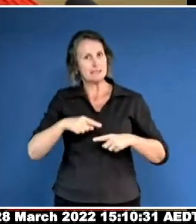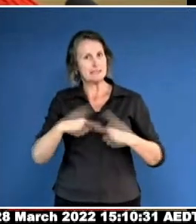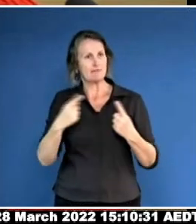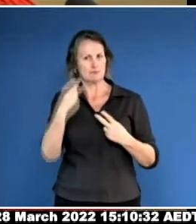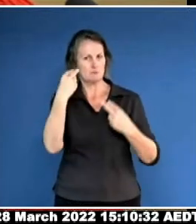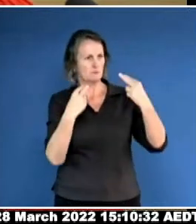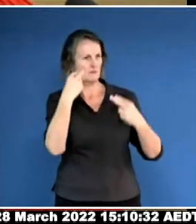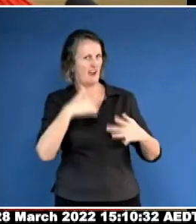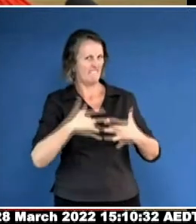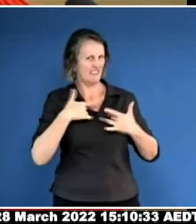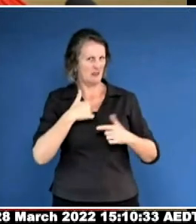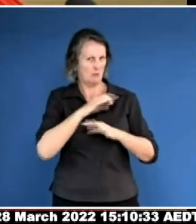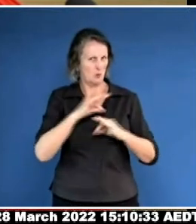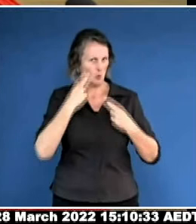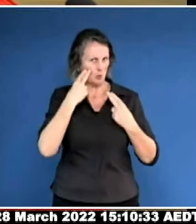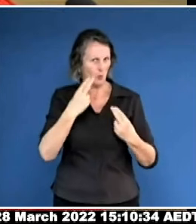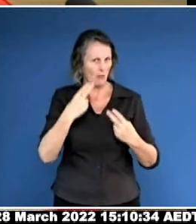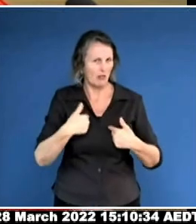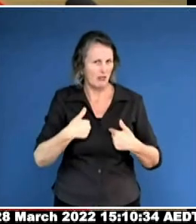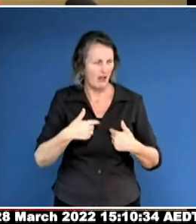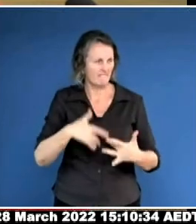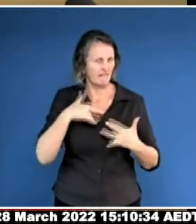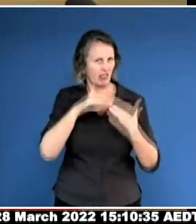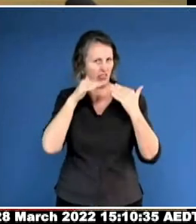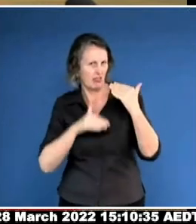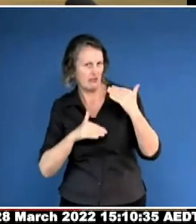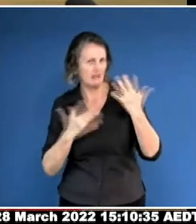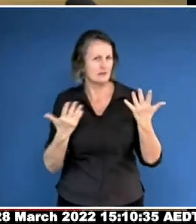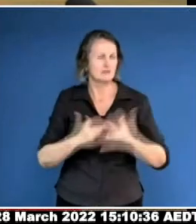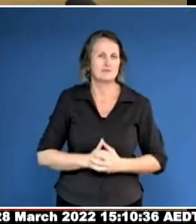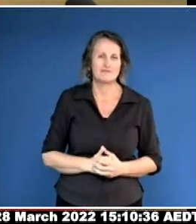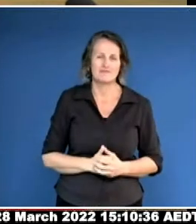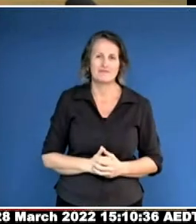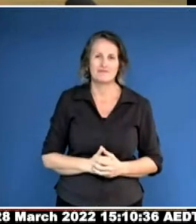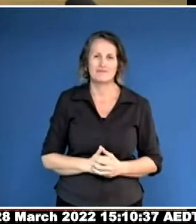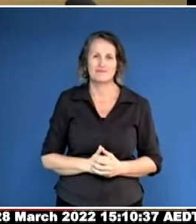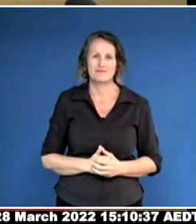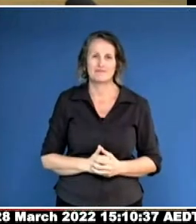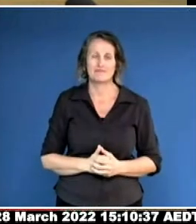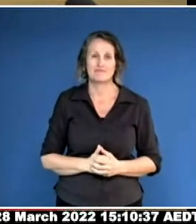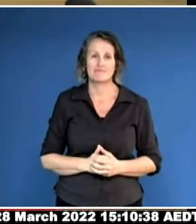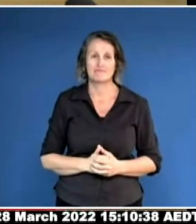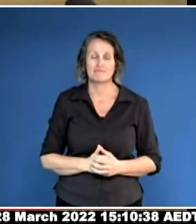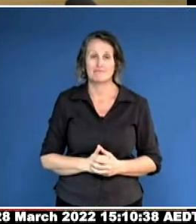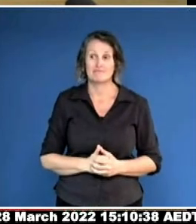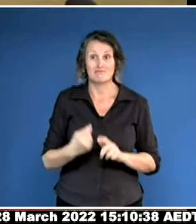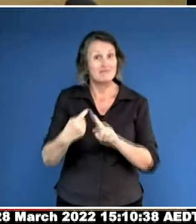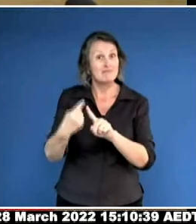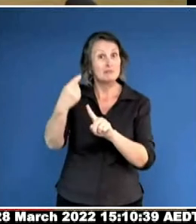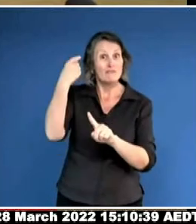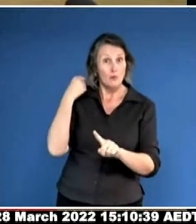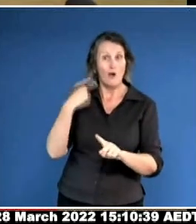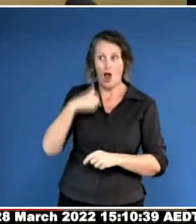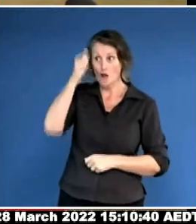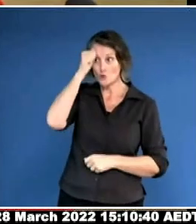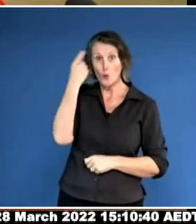abnormal and like I wasn't valued. I was scared that I would be institutionalized because in those days, that's what happened to